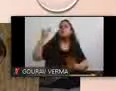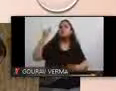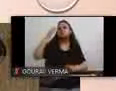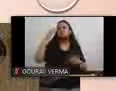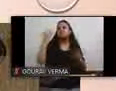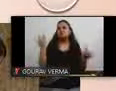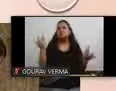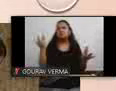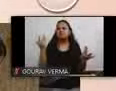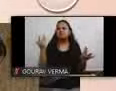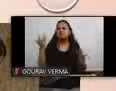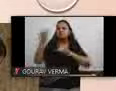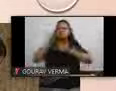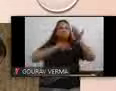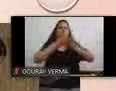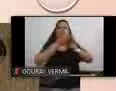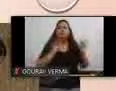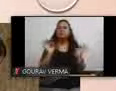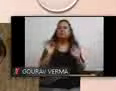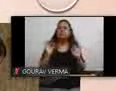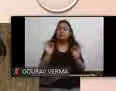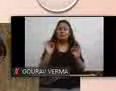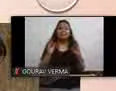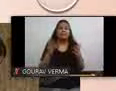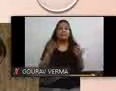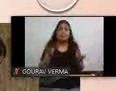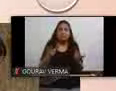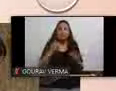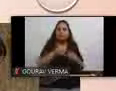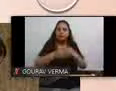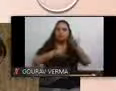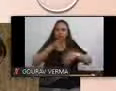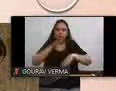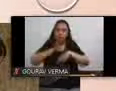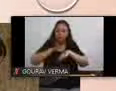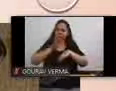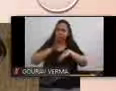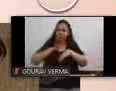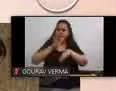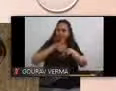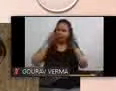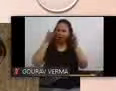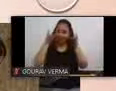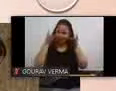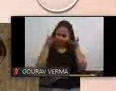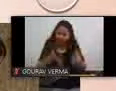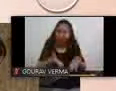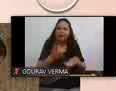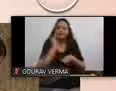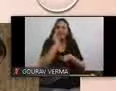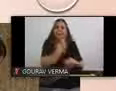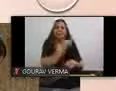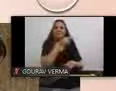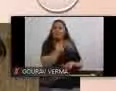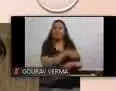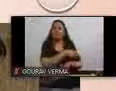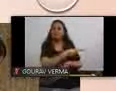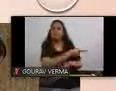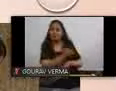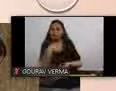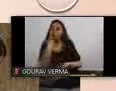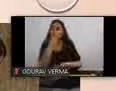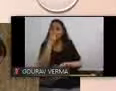my God, what is this? So, these experiences we can give to the children, creating